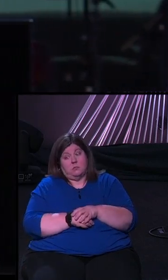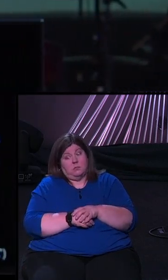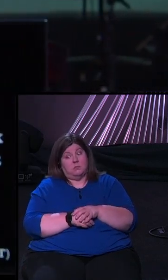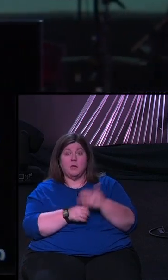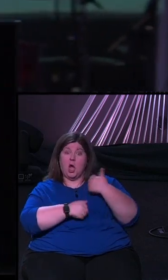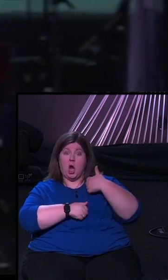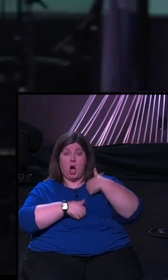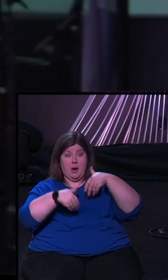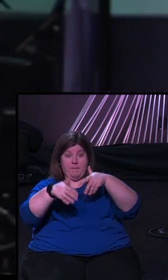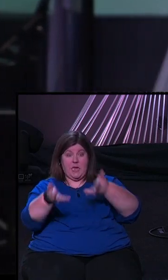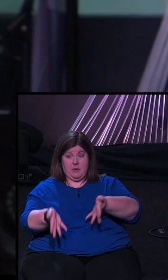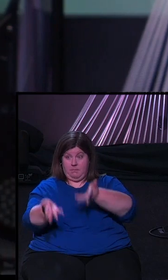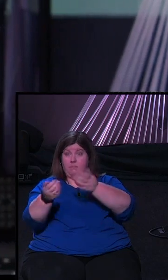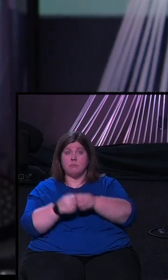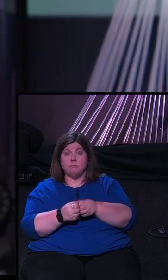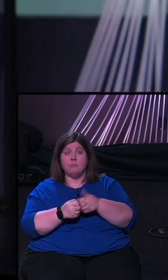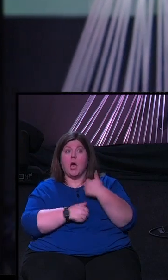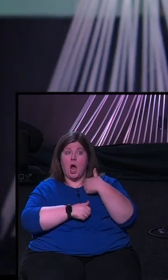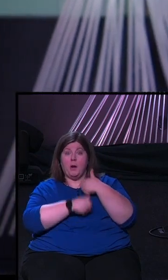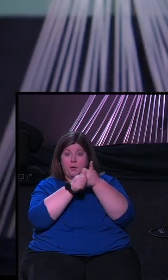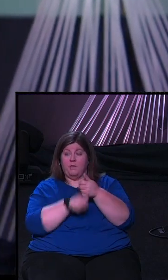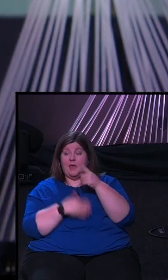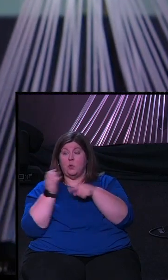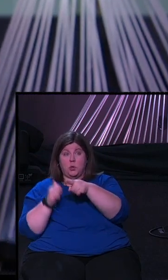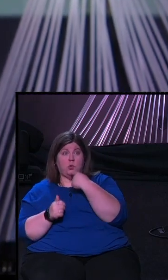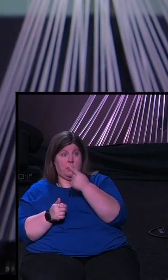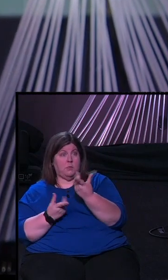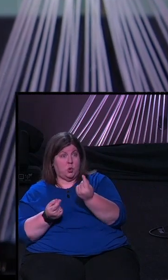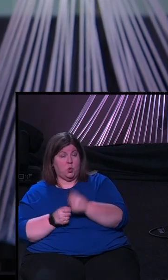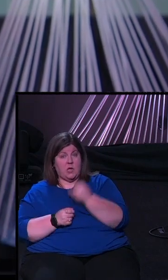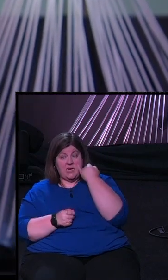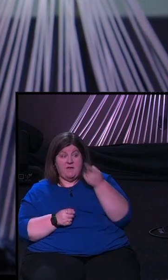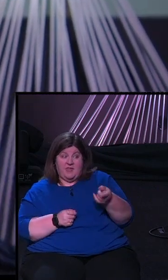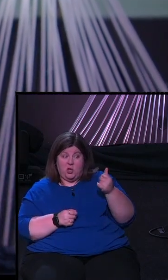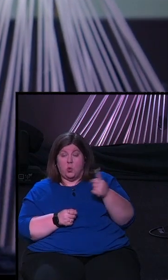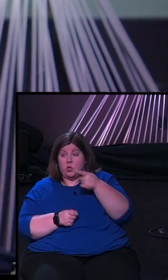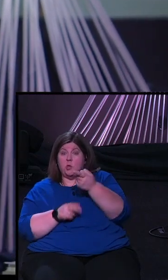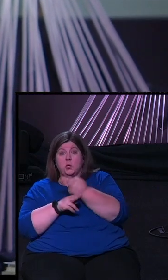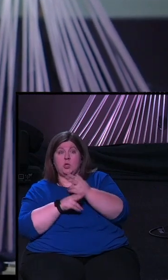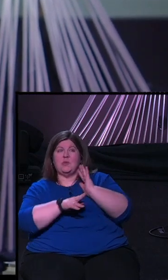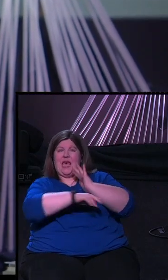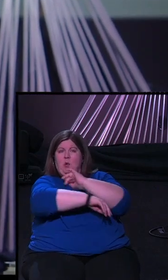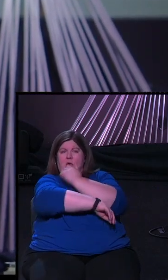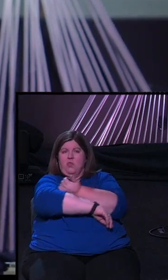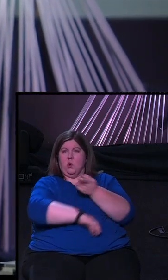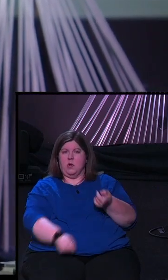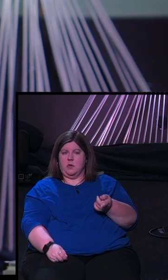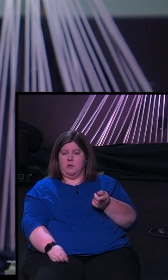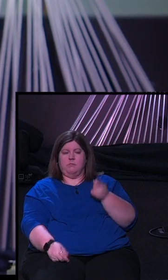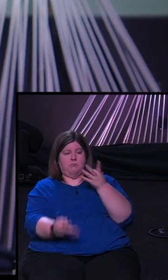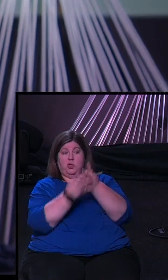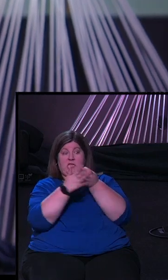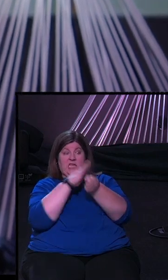army. They'll do what you tell them to do, and if they don't, you can use our authority. You can throw people in